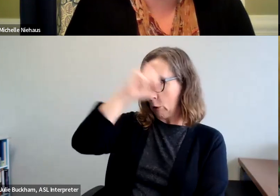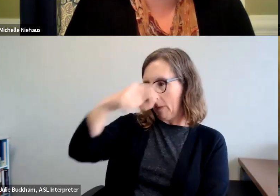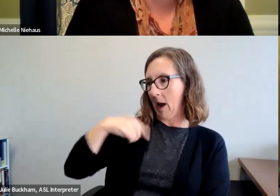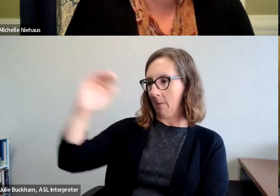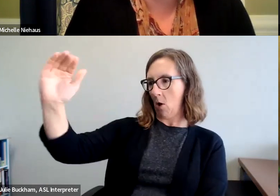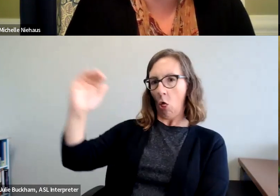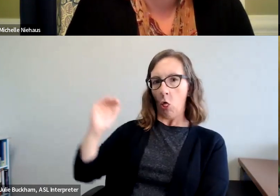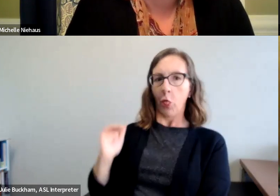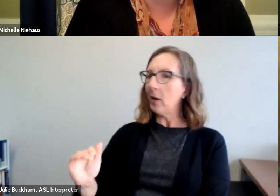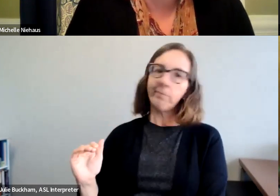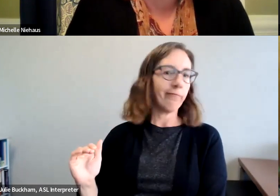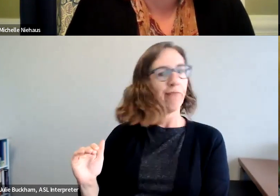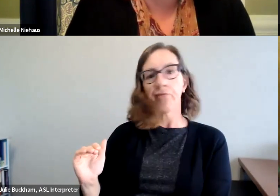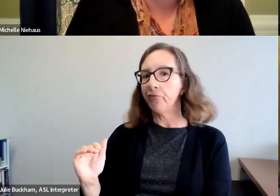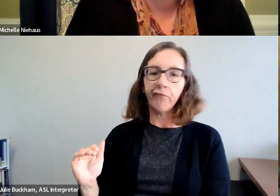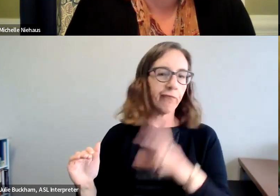than.